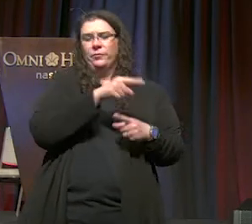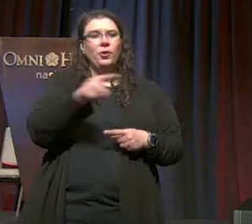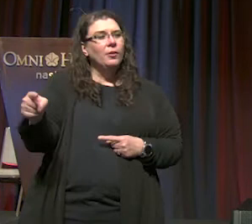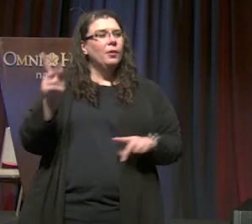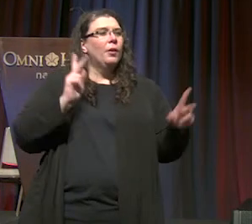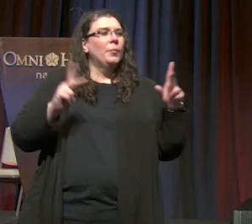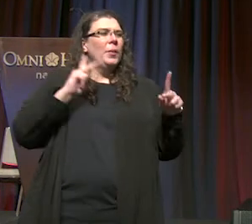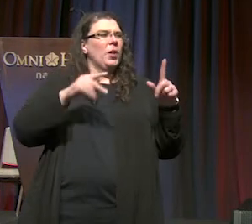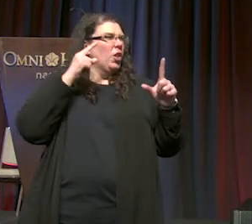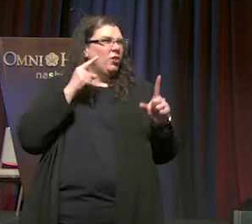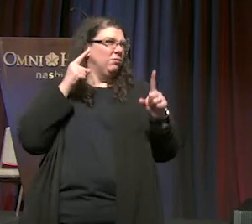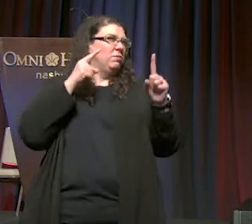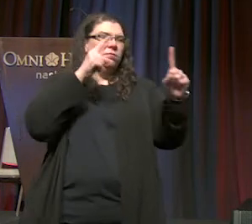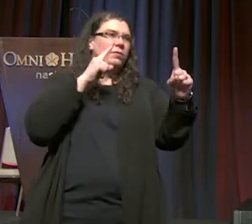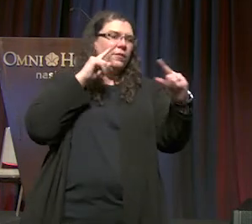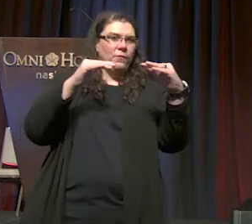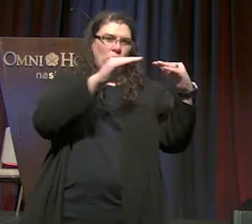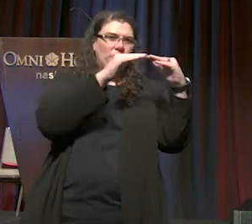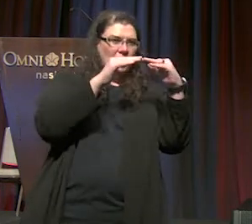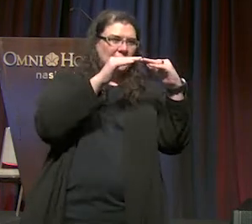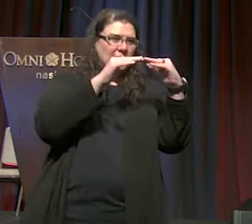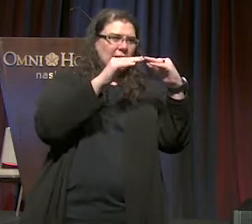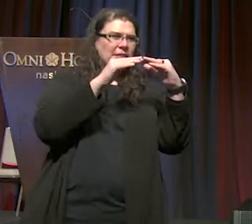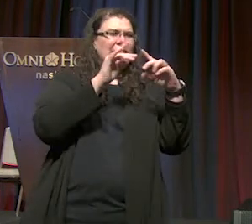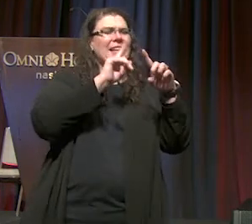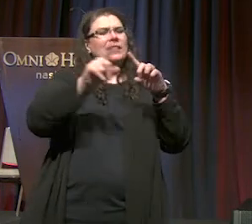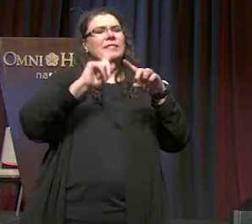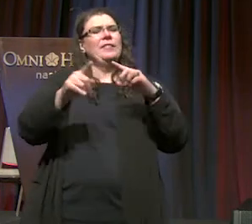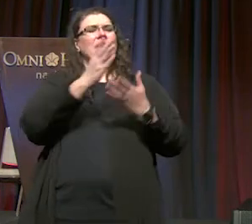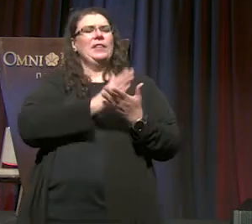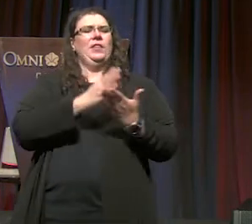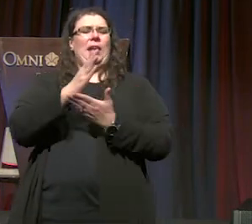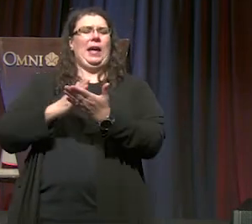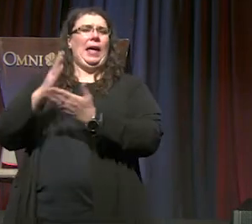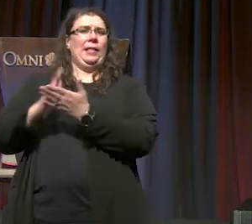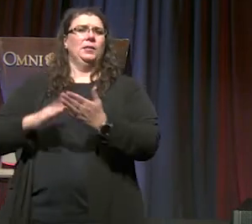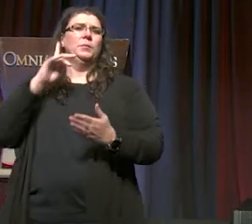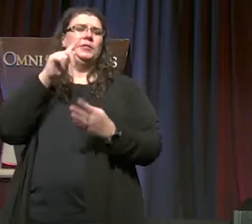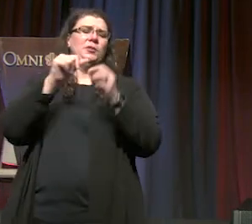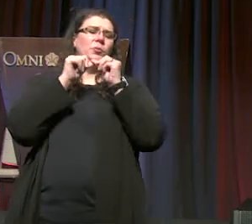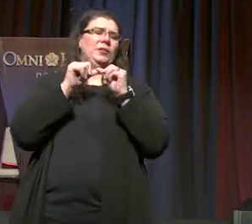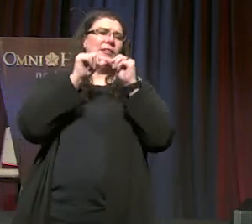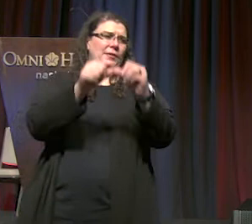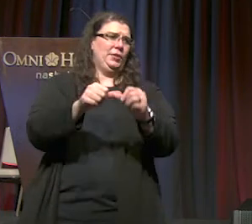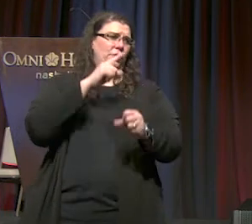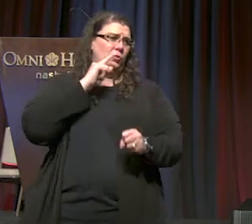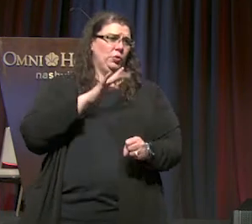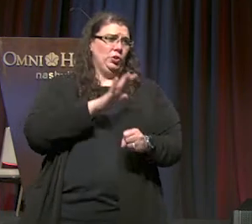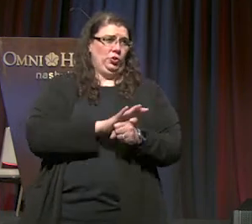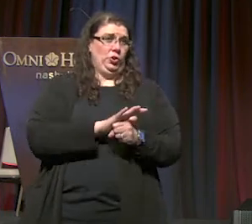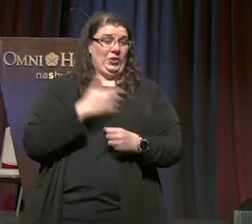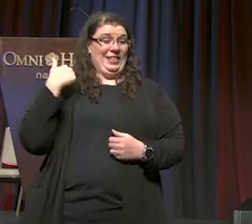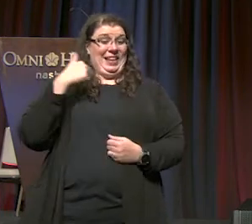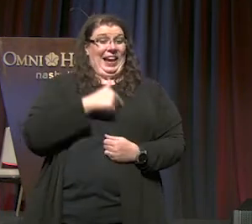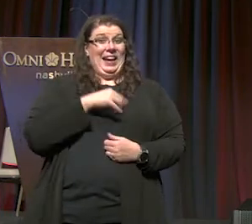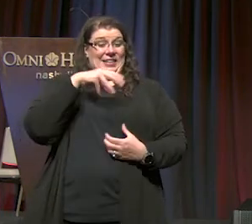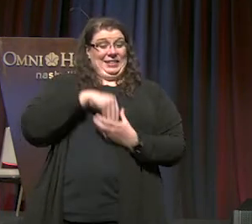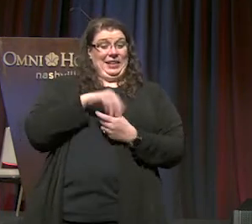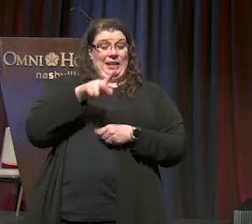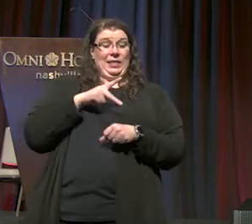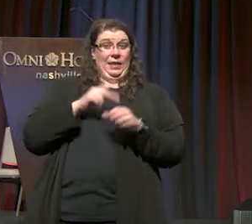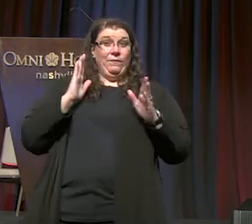justice are the historical elements that continue to ensure us in the Philippines to raise